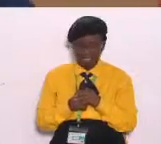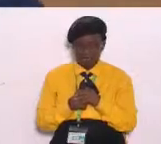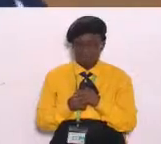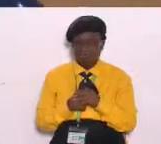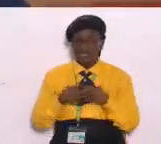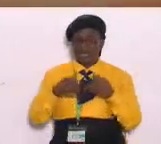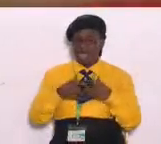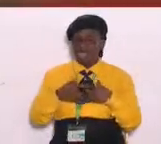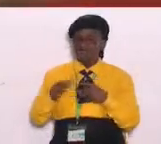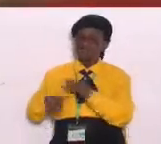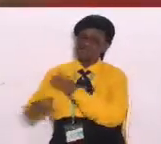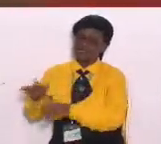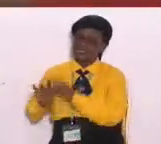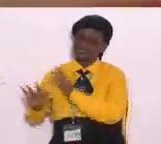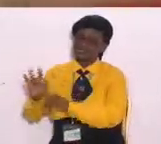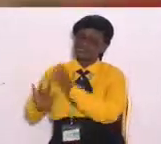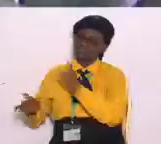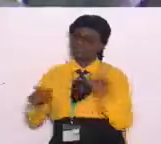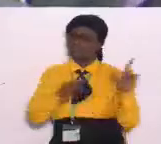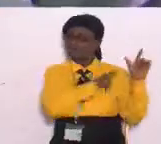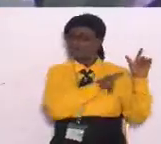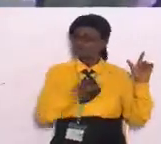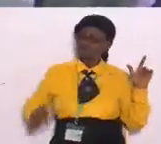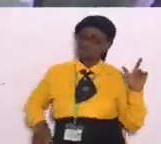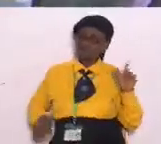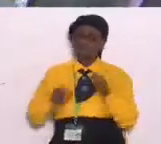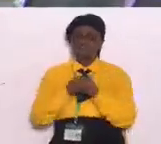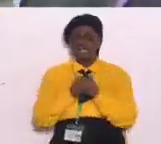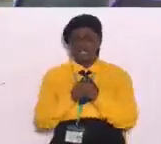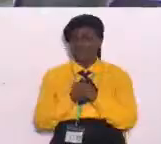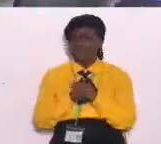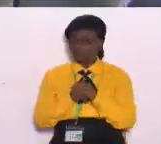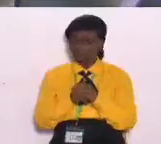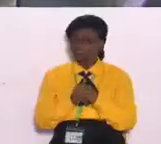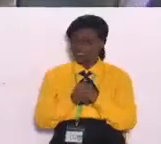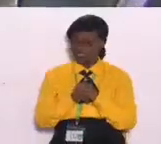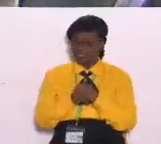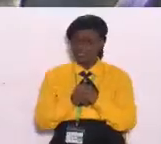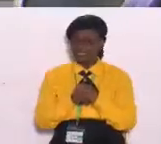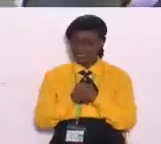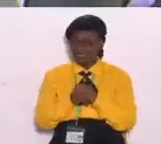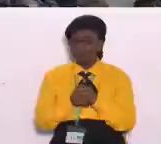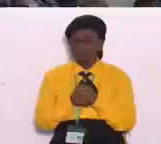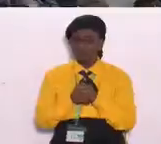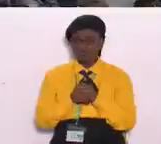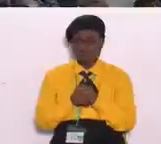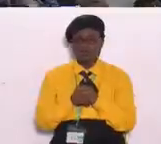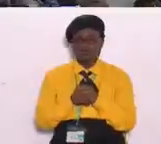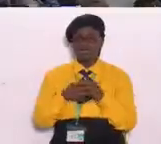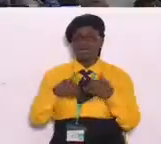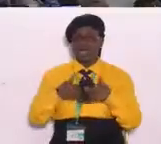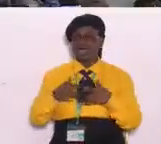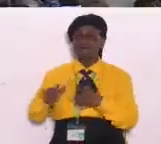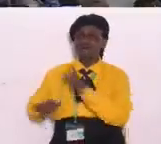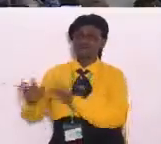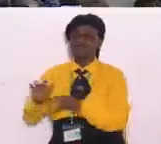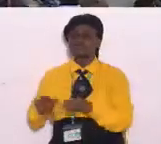Have mercy. Have mercy.